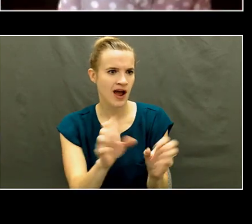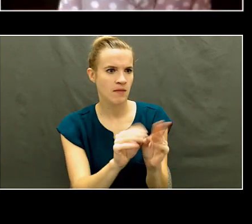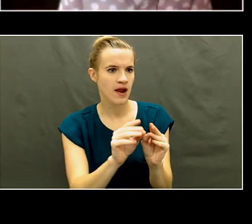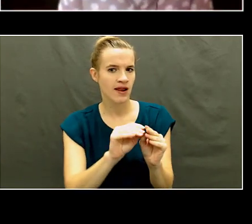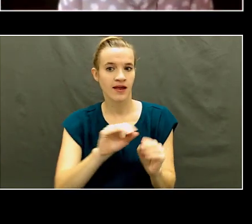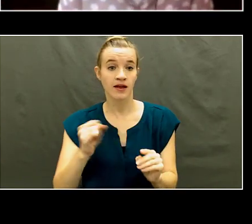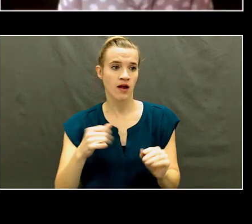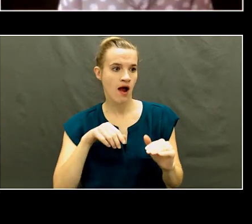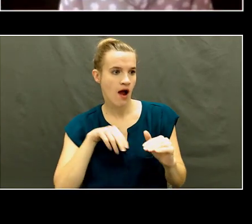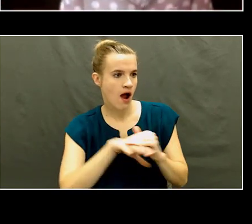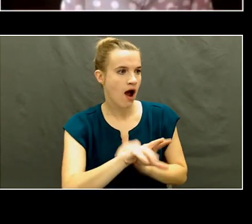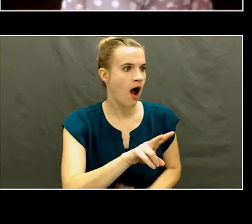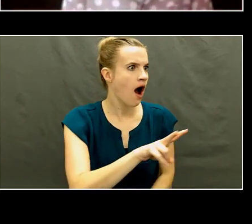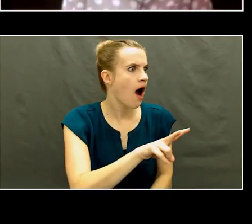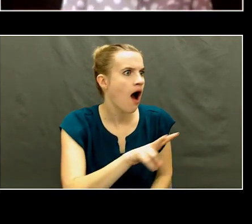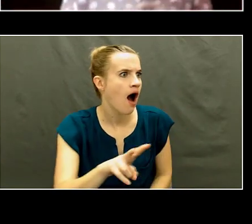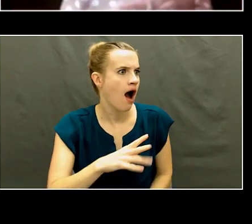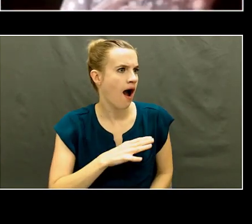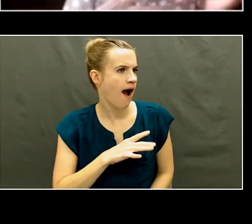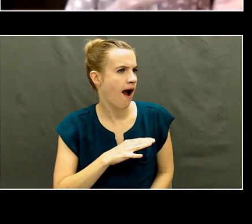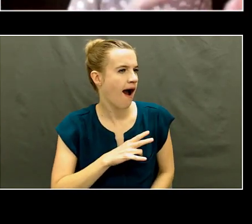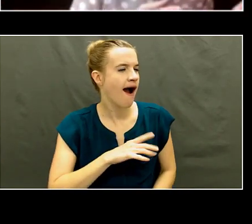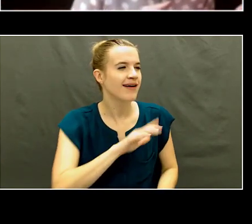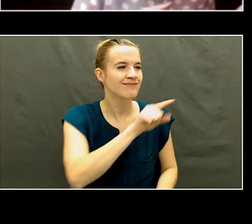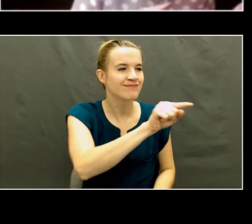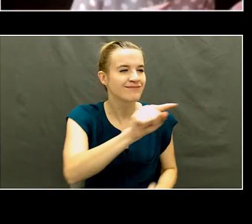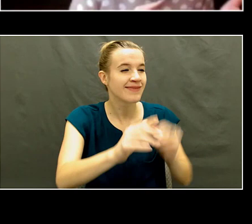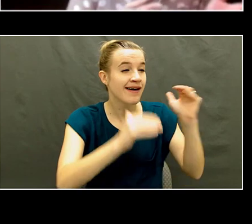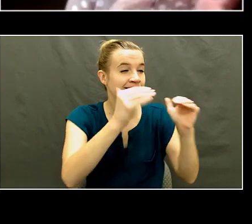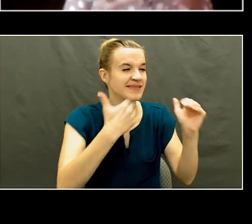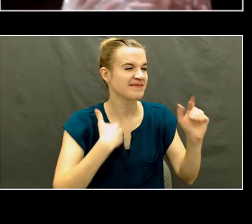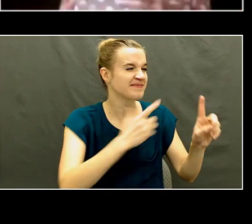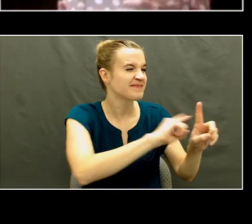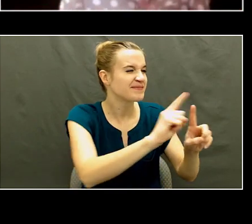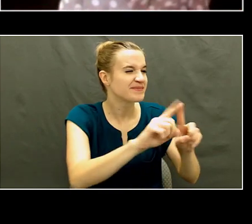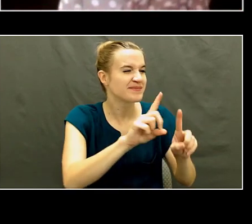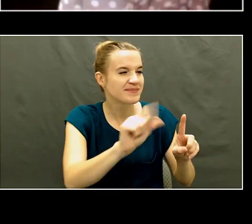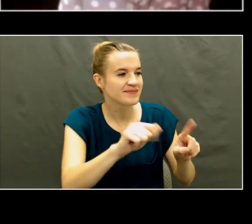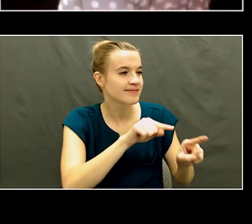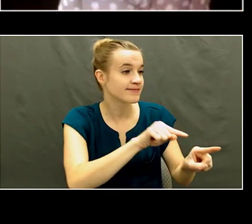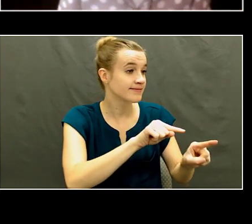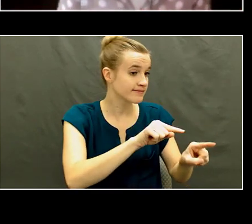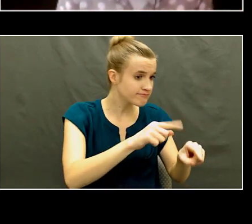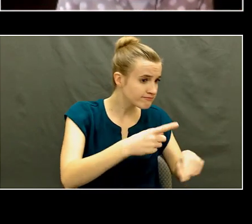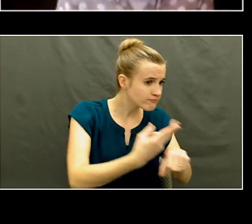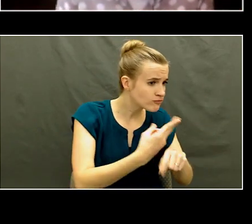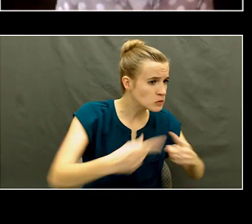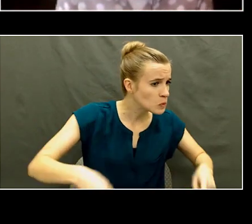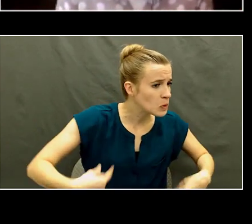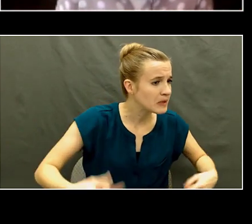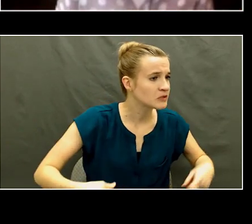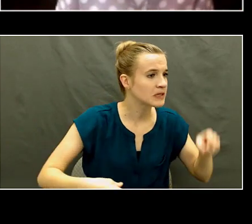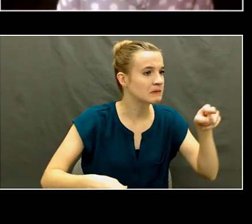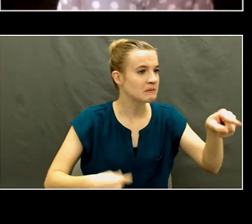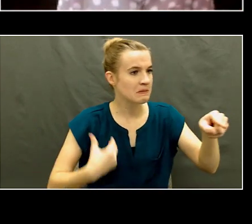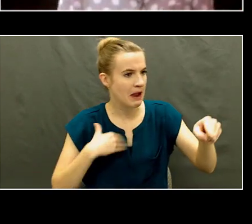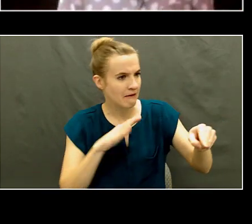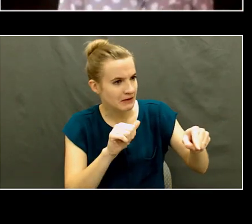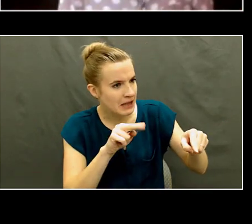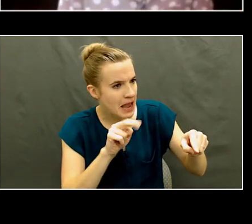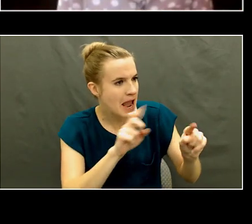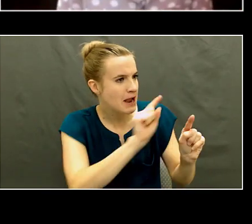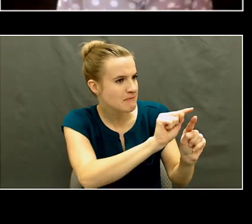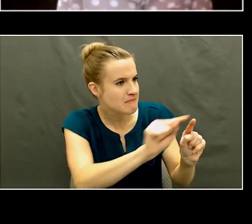grown-ups with all sorts of disabilities. Some are in wheelchairs, some have canes. None of them are sitting